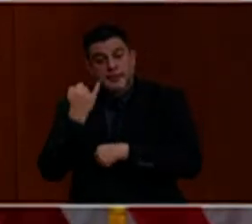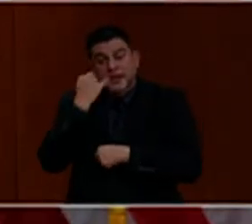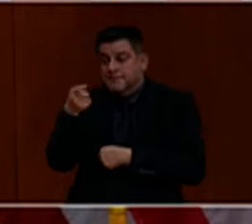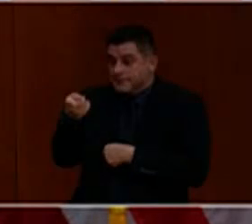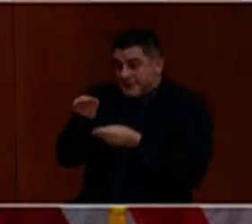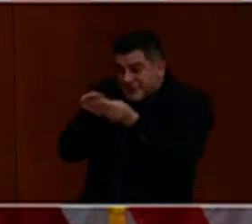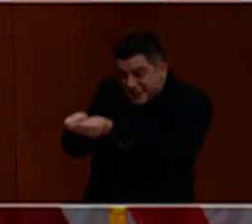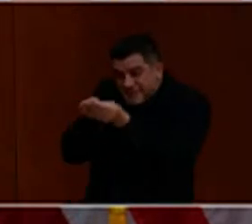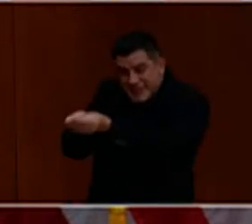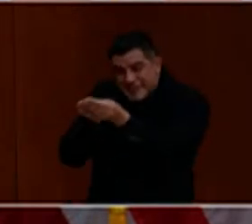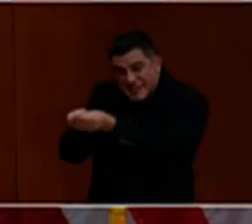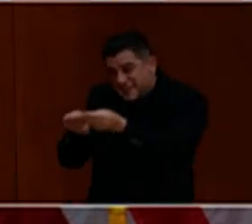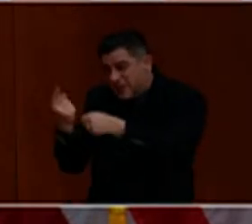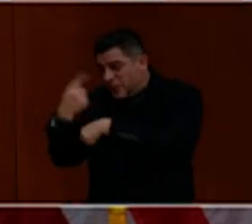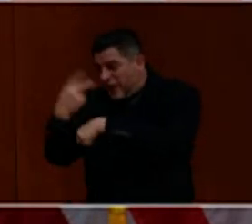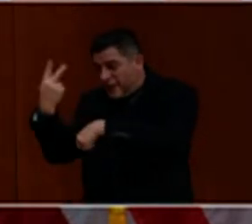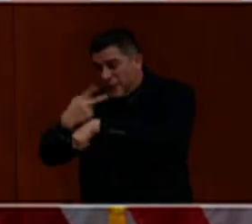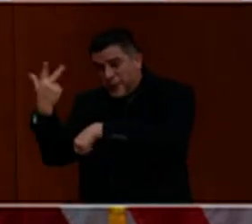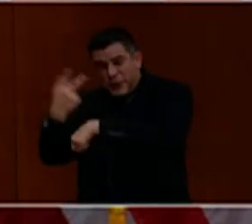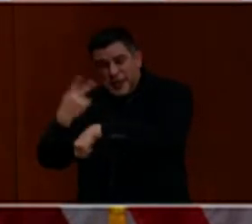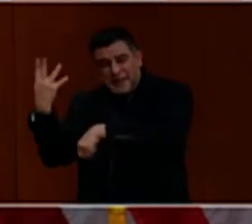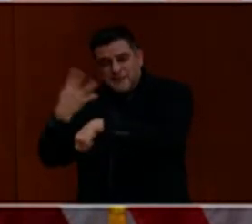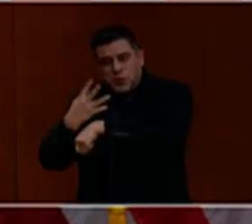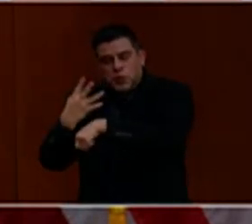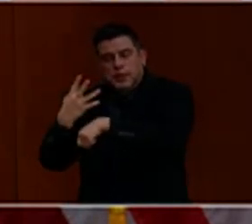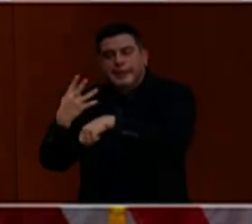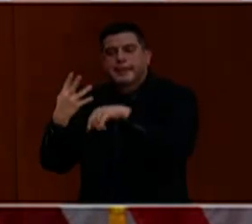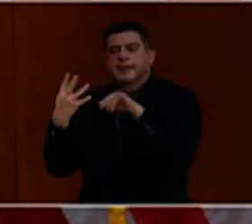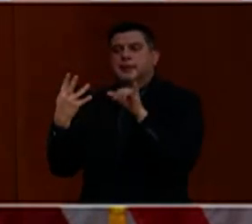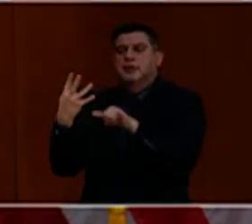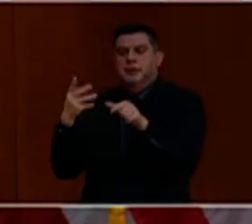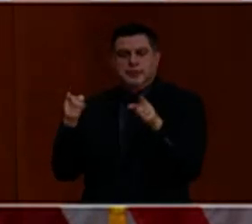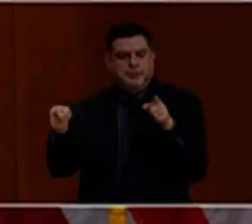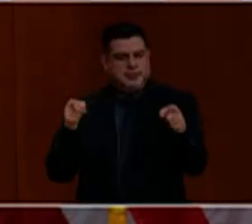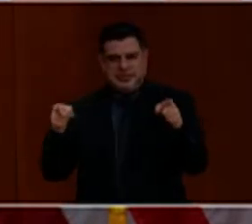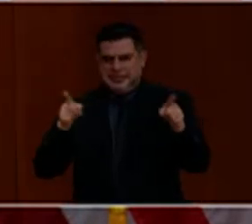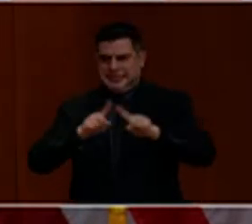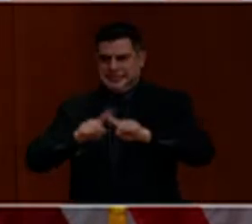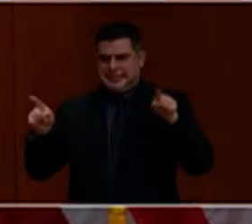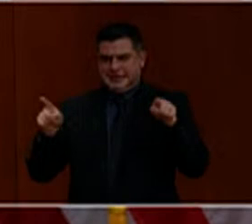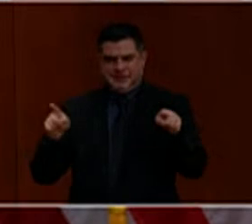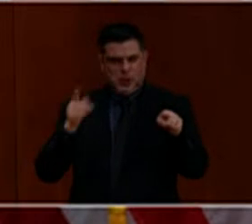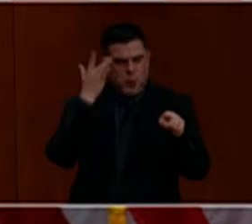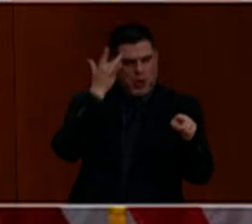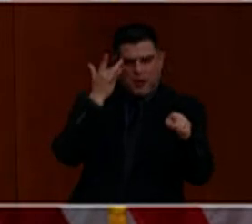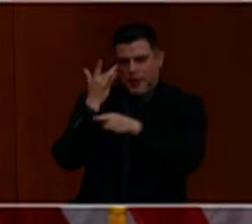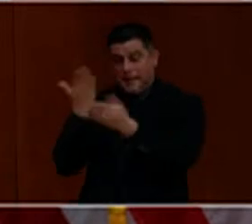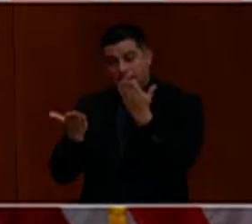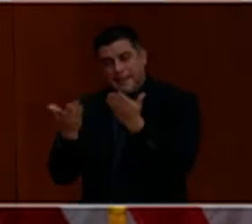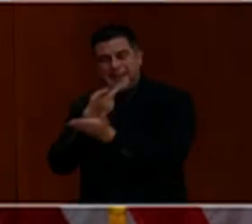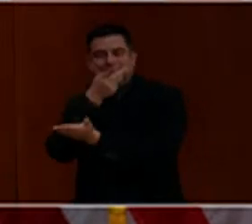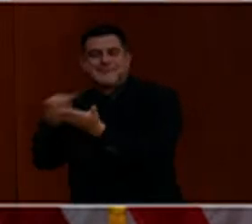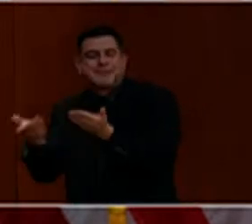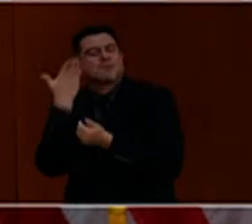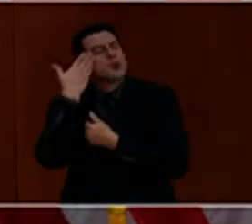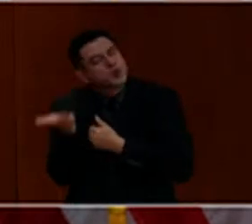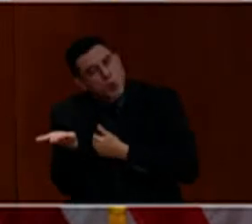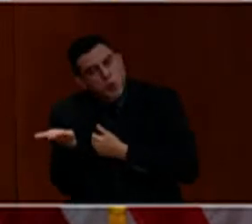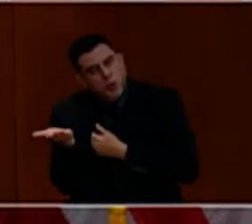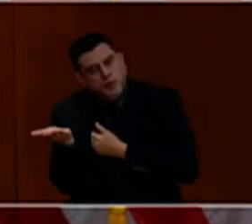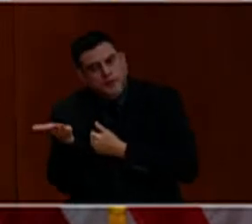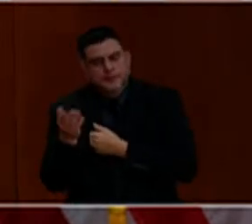So if somebody's admitted to the hospital for COVID, would you immediately move to convalescent plasma, or would that be once